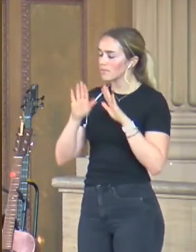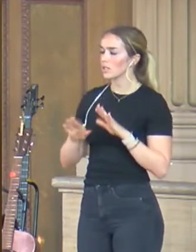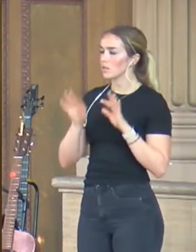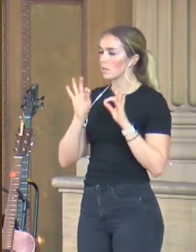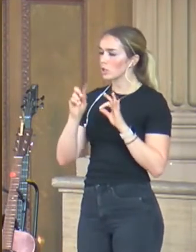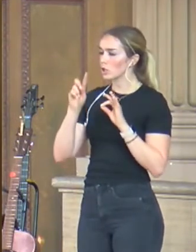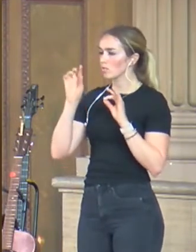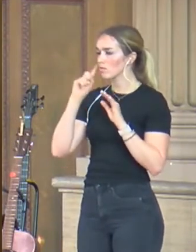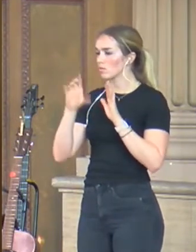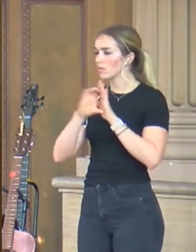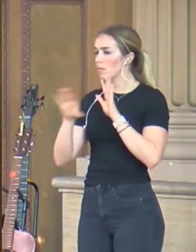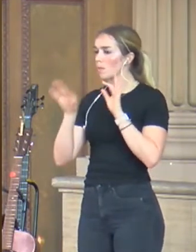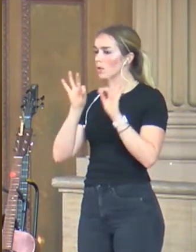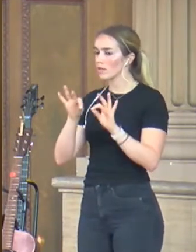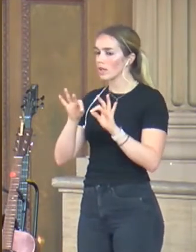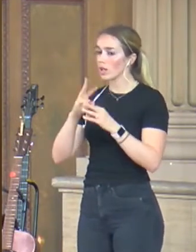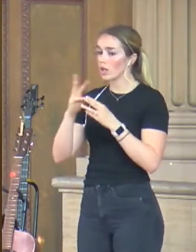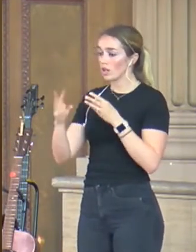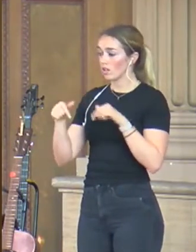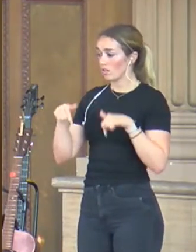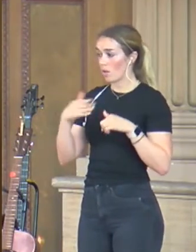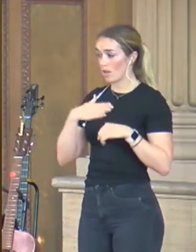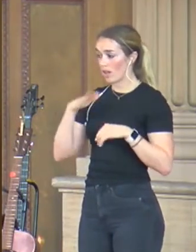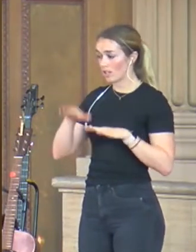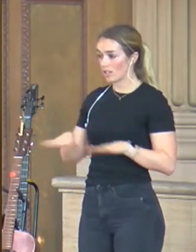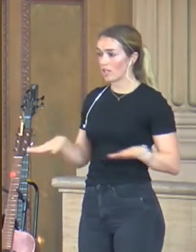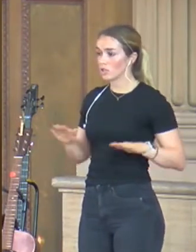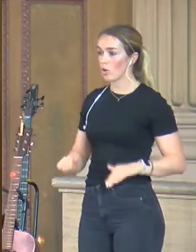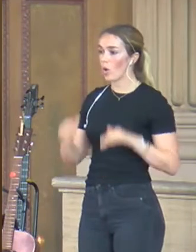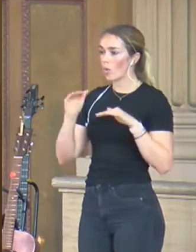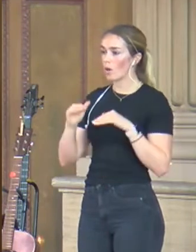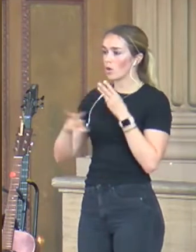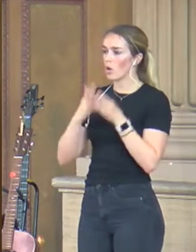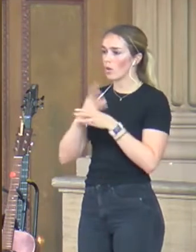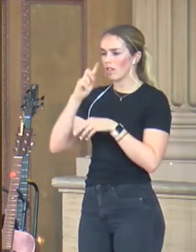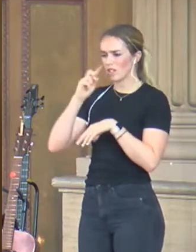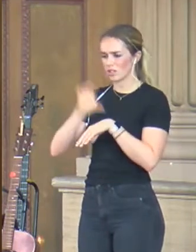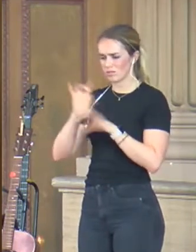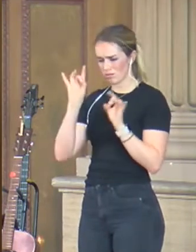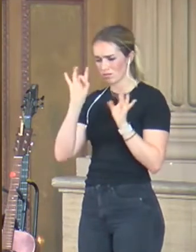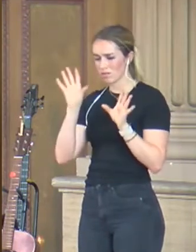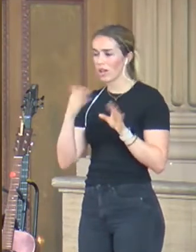And they're growing up in a world that hates the church, that exaggerates its fault. And even though we have real faults.